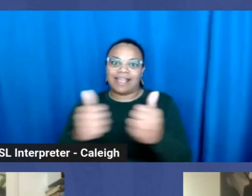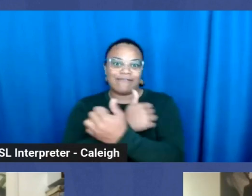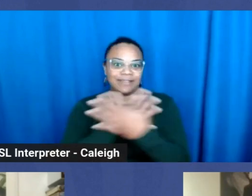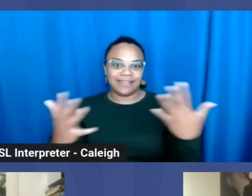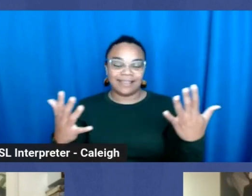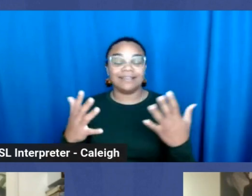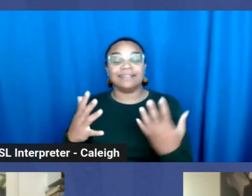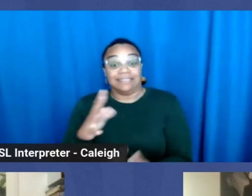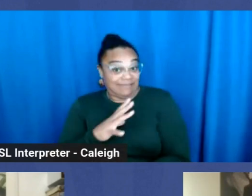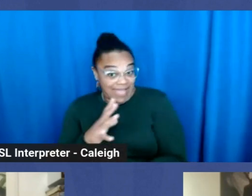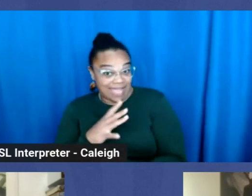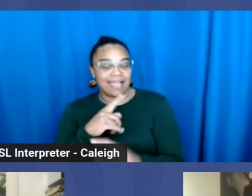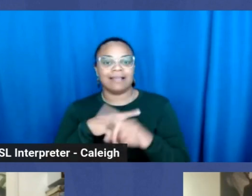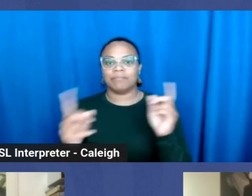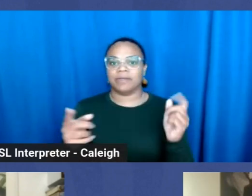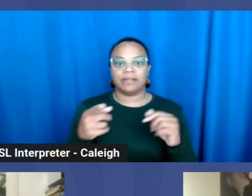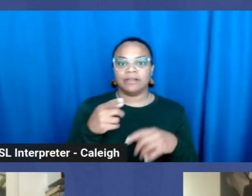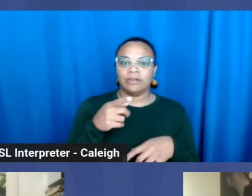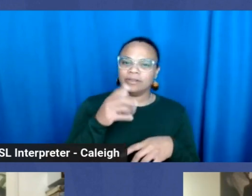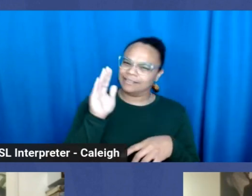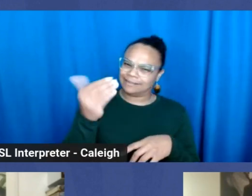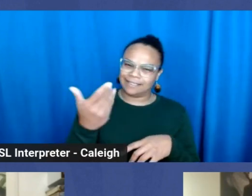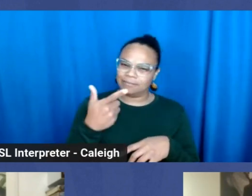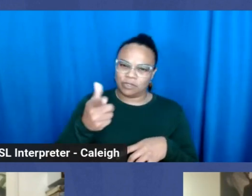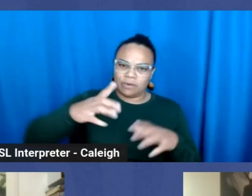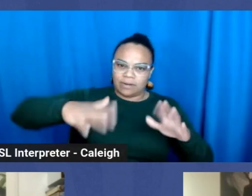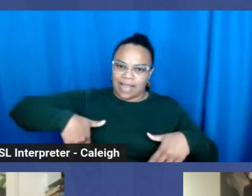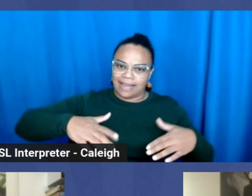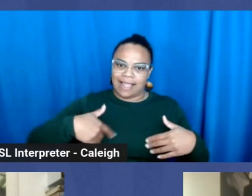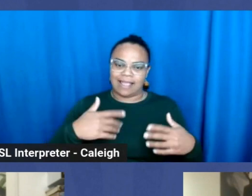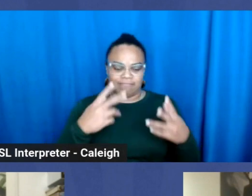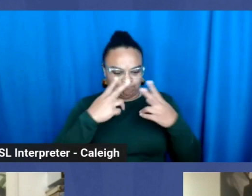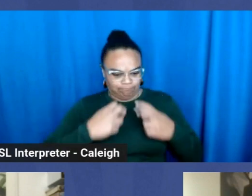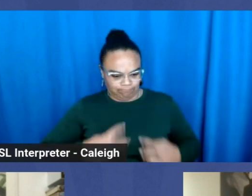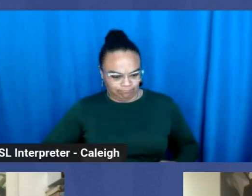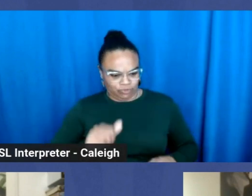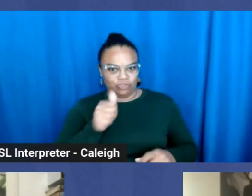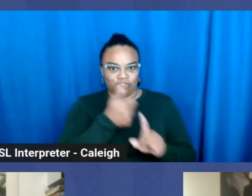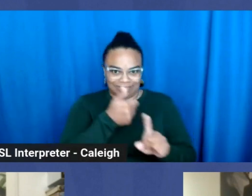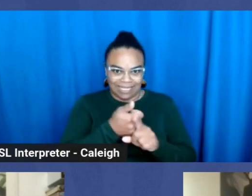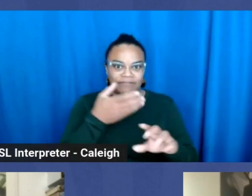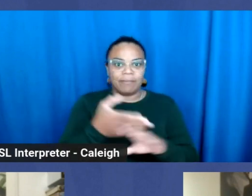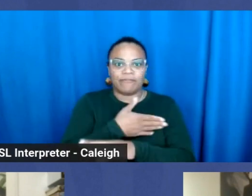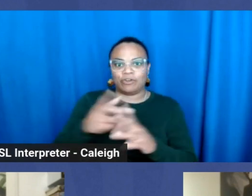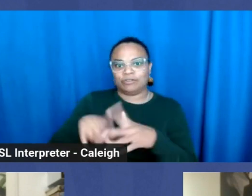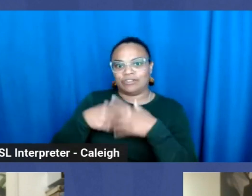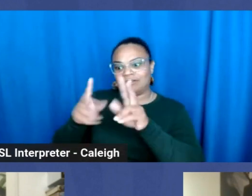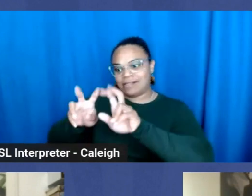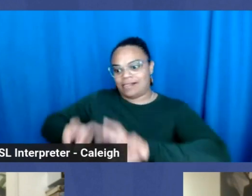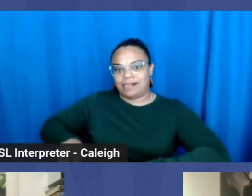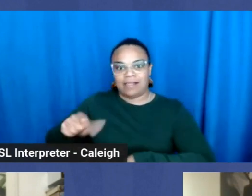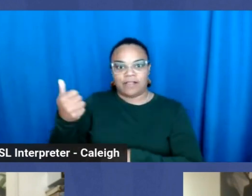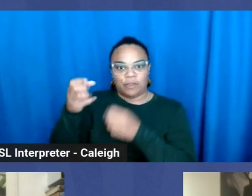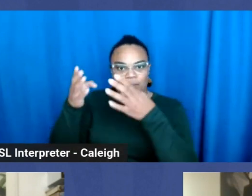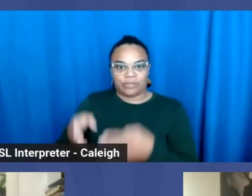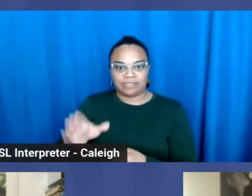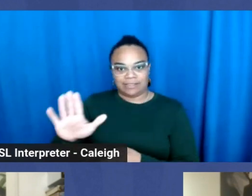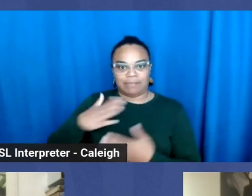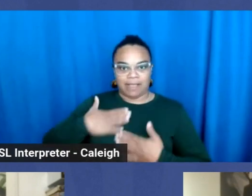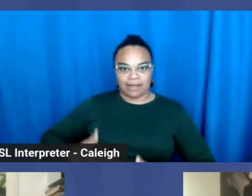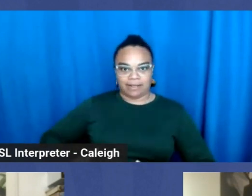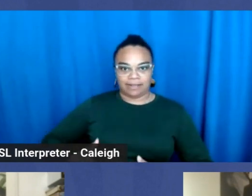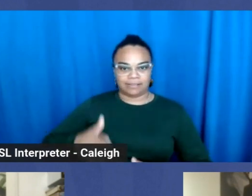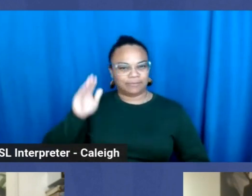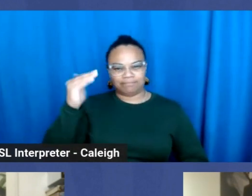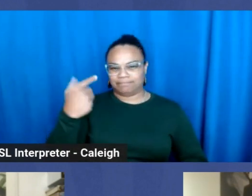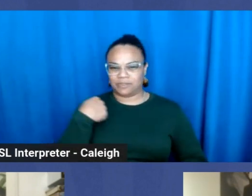not necessarily exploring yourself before you're exploring another person's body. So then when things don't feel good, we don't know how to articulate that or